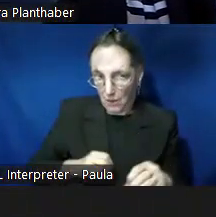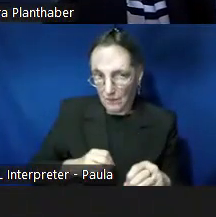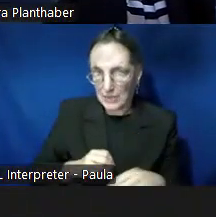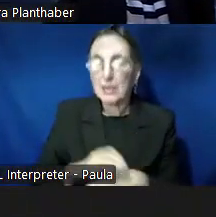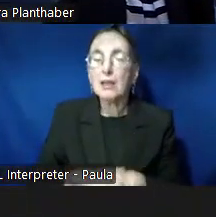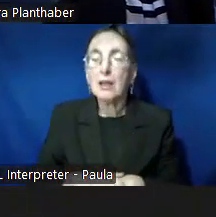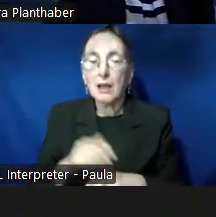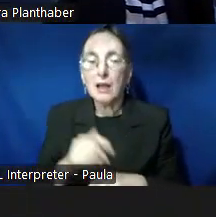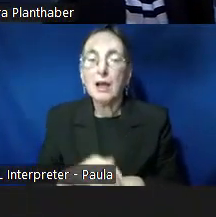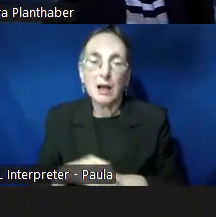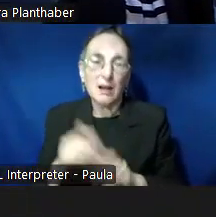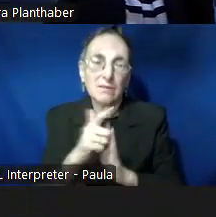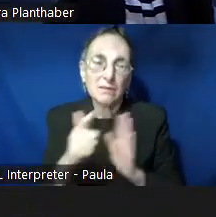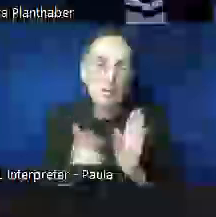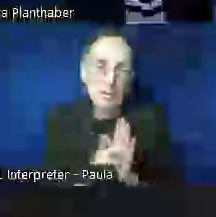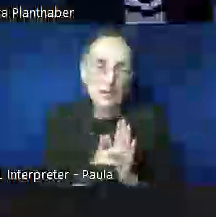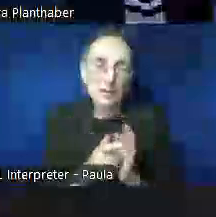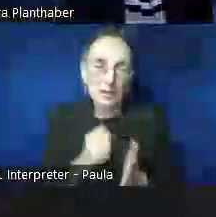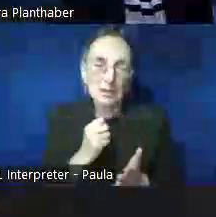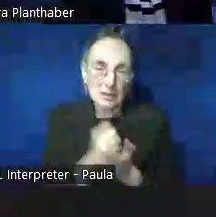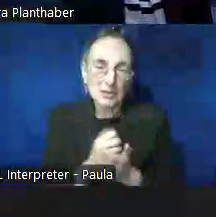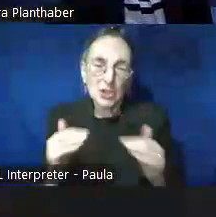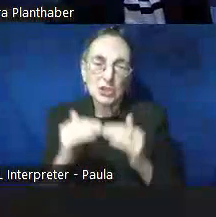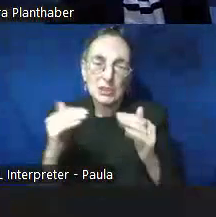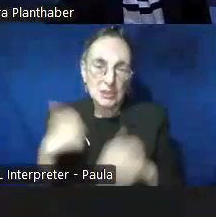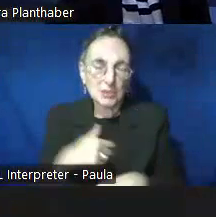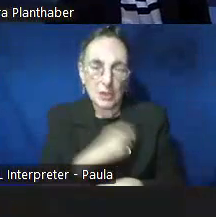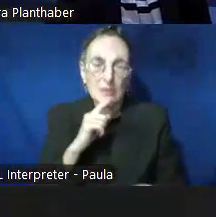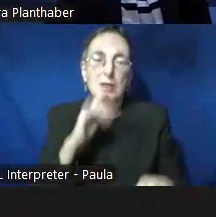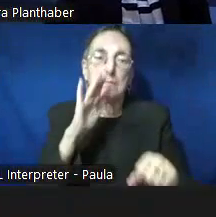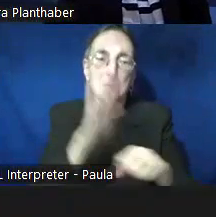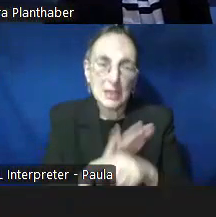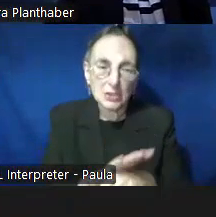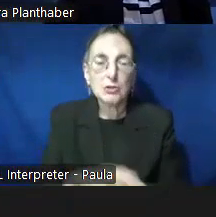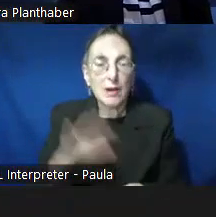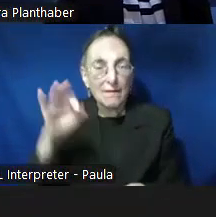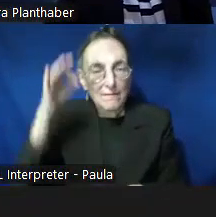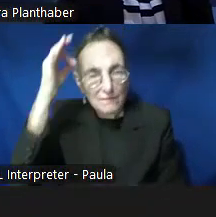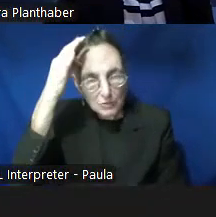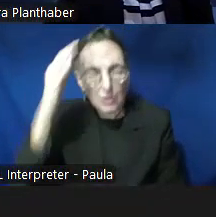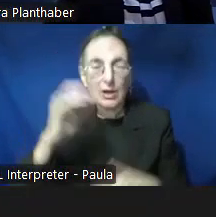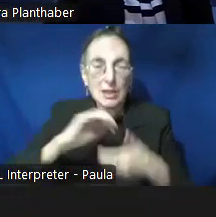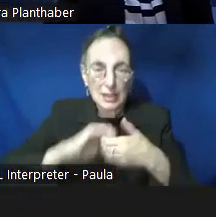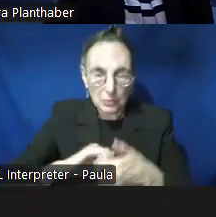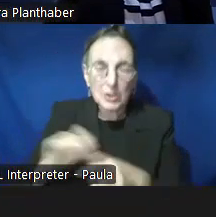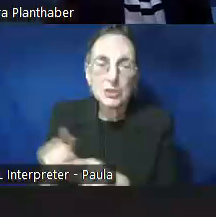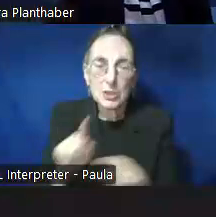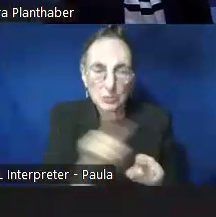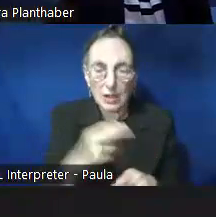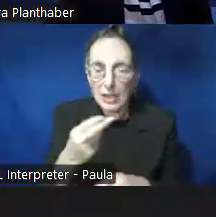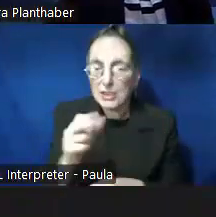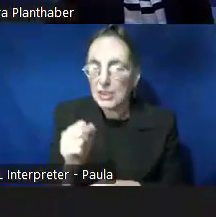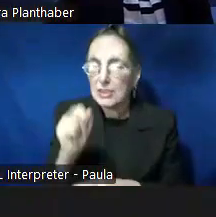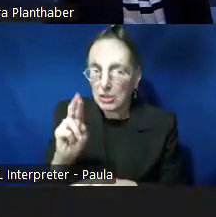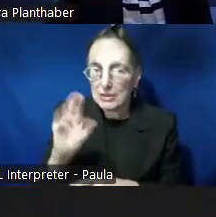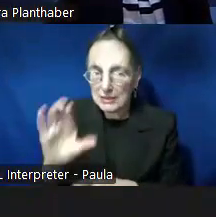Justice and APS and the HSRC are committed to federal collaboration as well. As an example, the HSRC is a